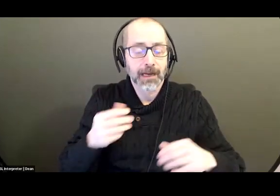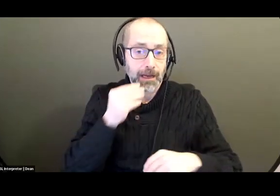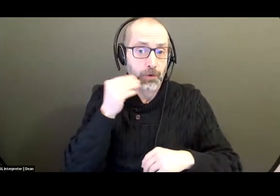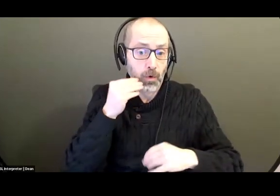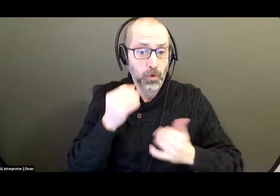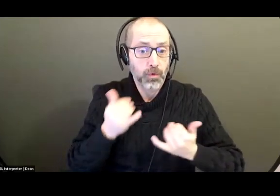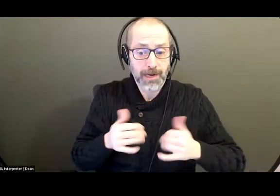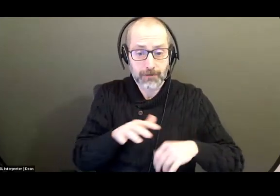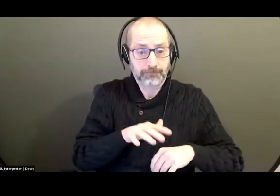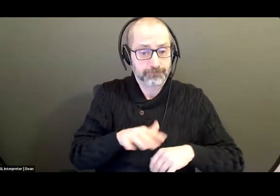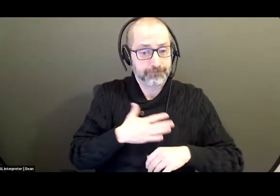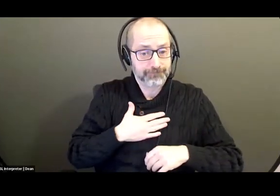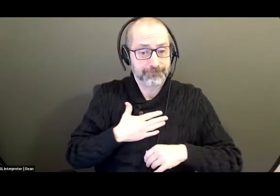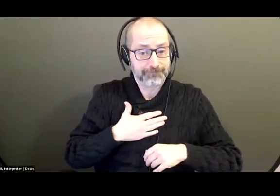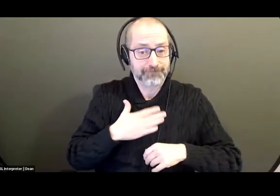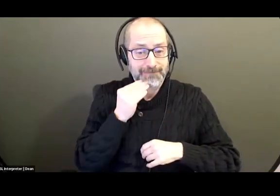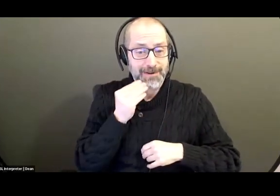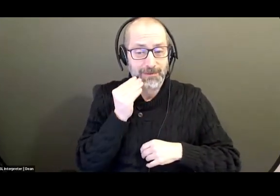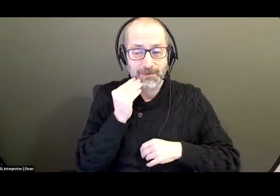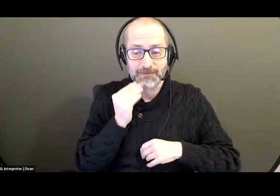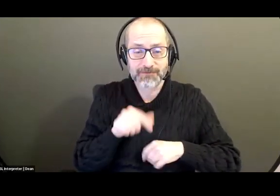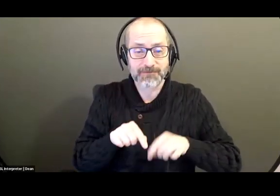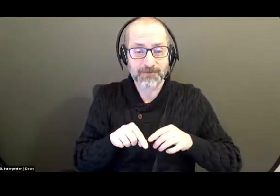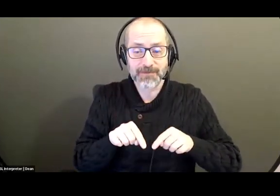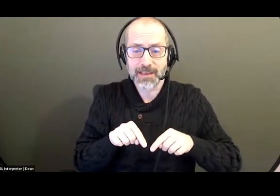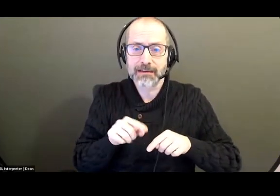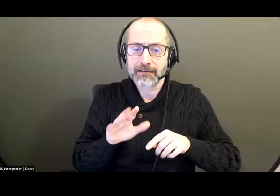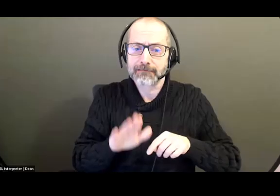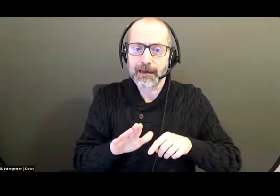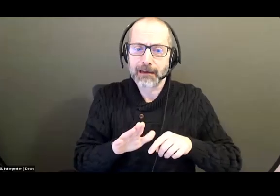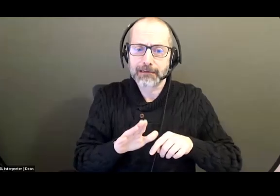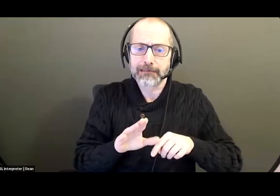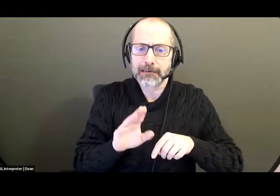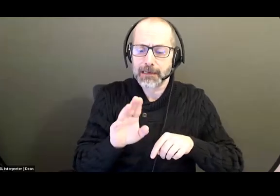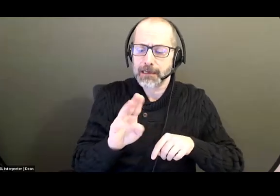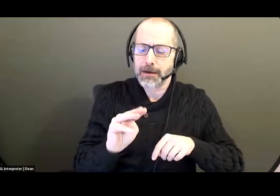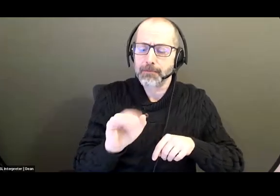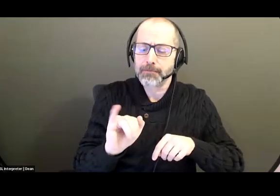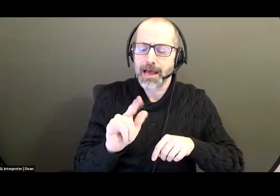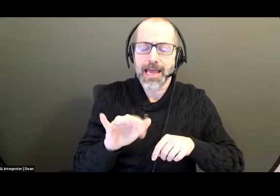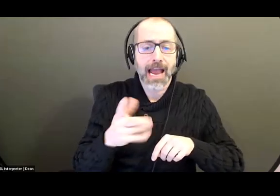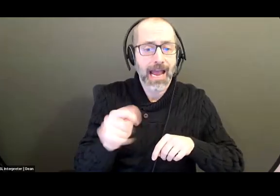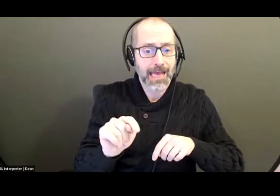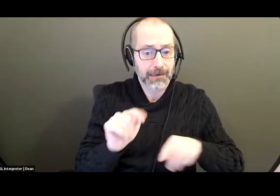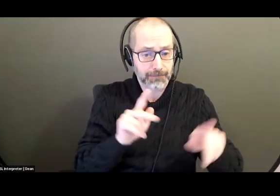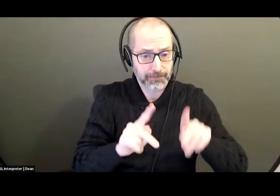good morning. I am presently at home